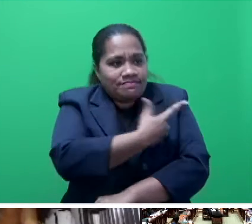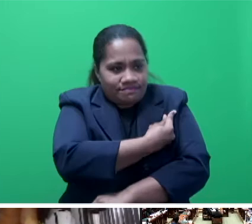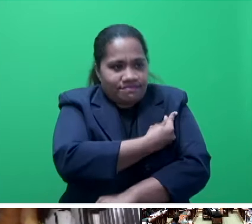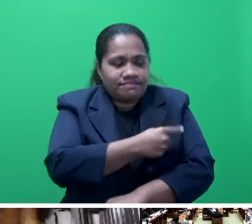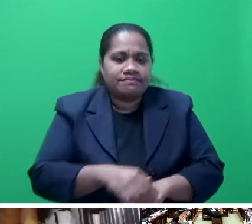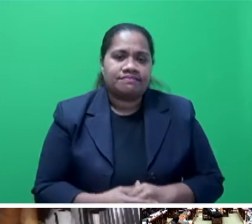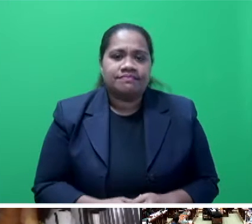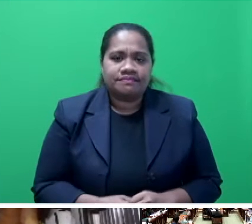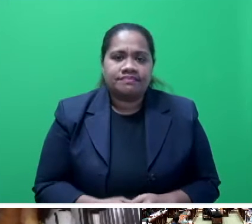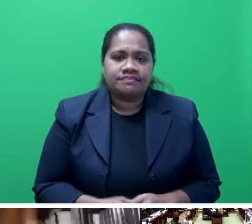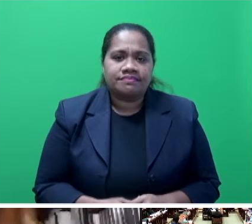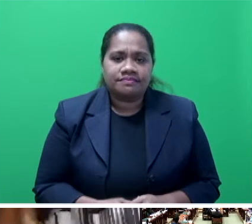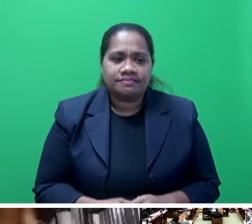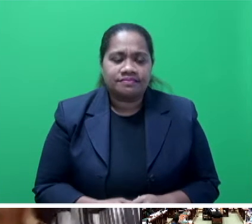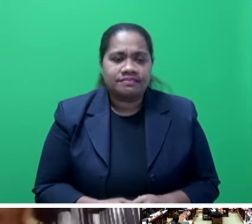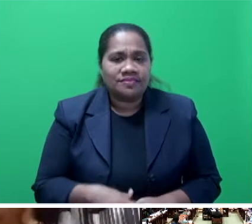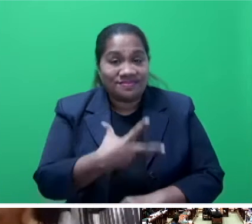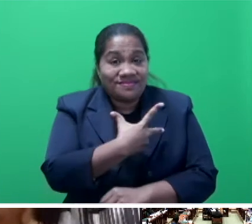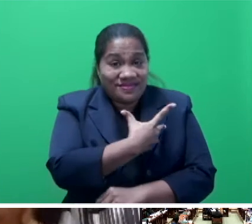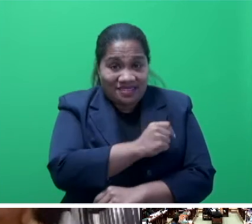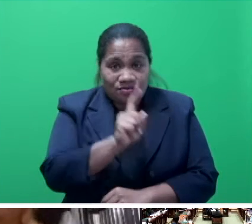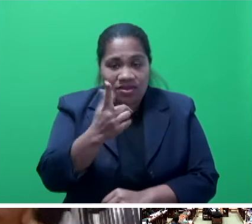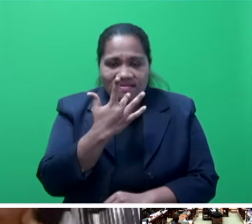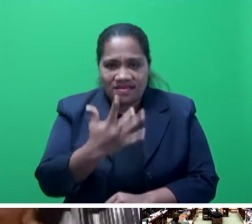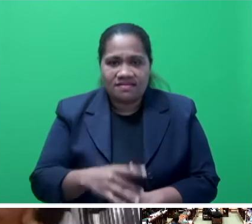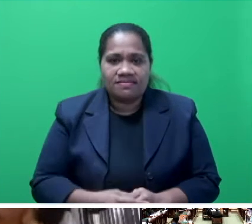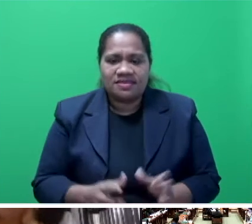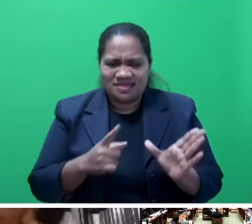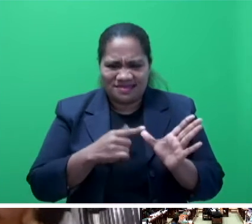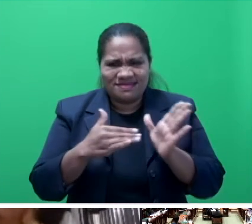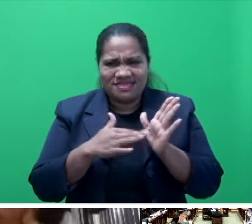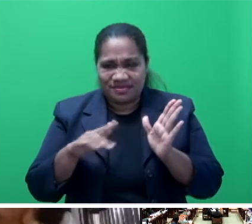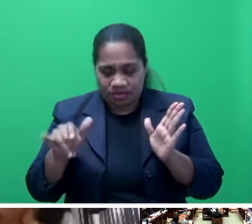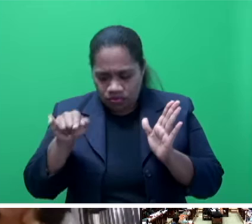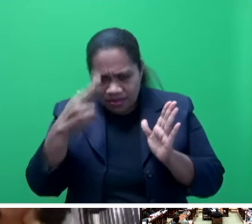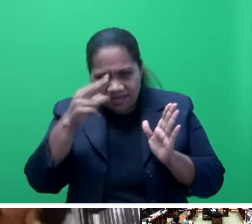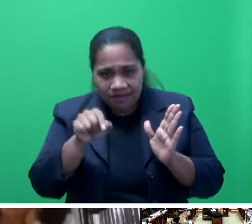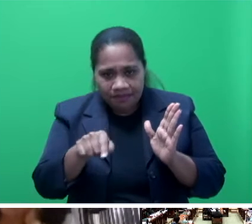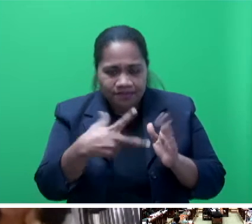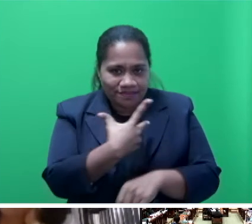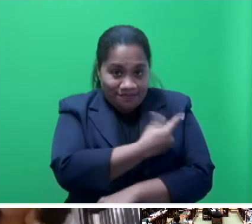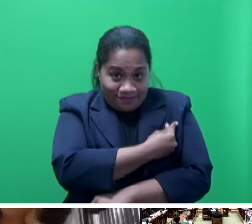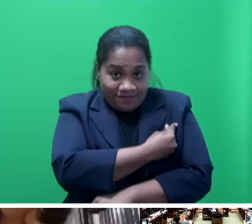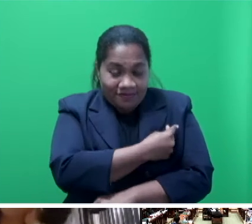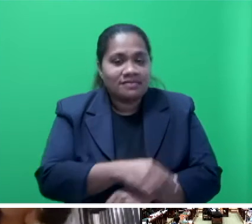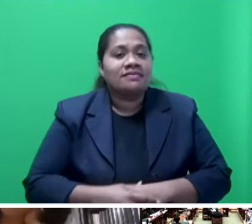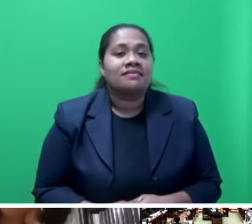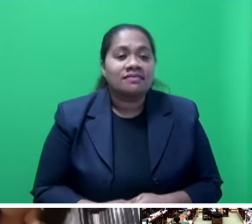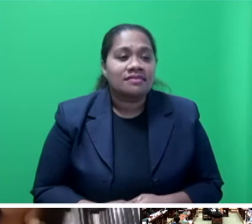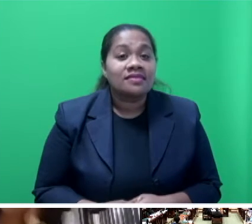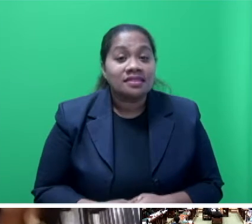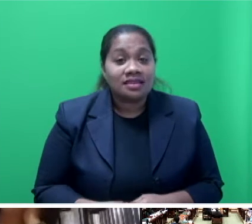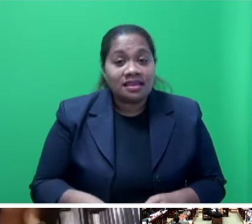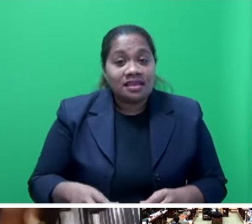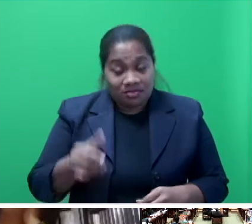AstraZeneca or the AstraZeneca Covishield, which is the one produced by Serum Institute in India. We know to date, Honourable Speaker, and we are